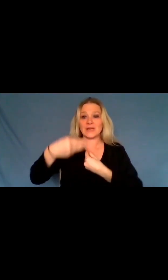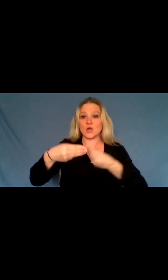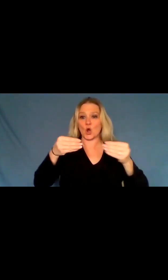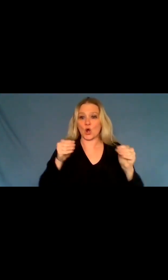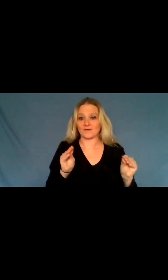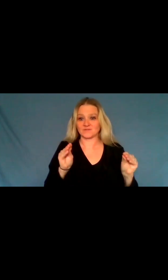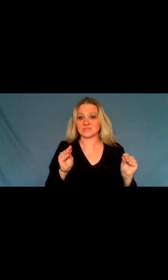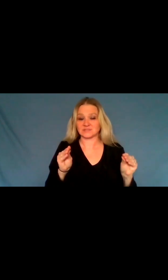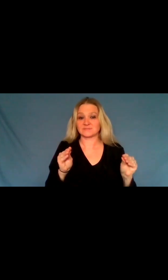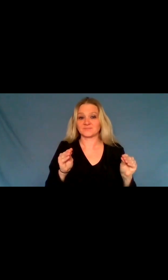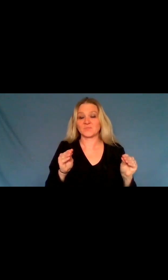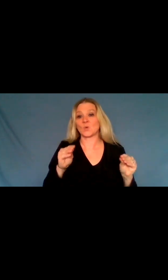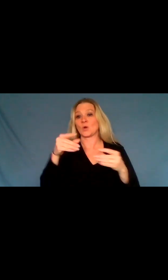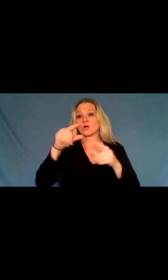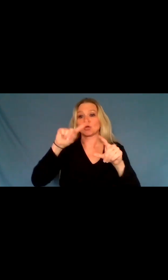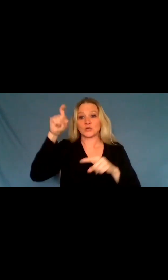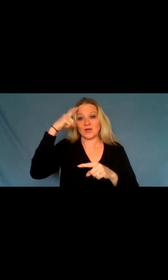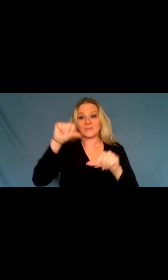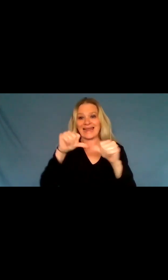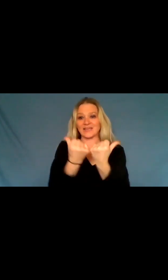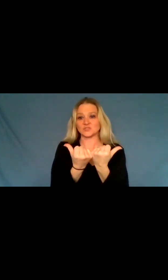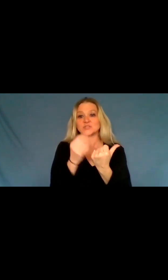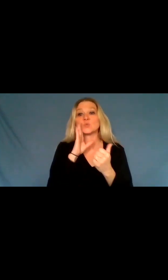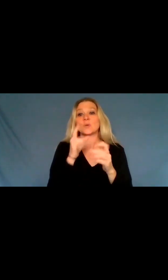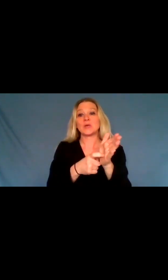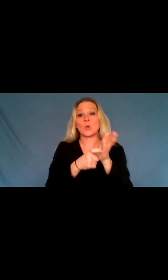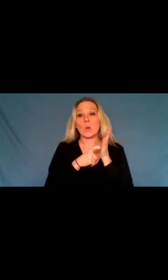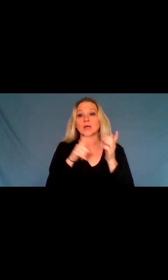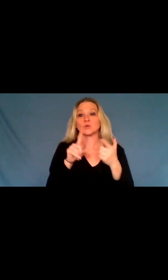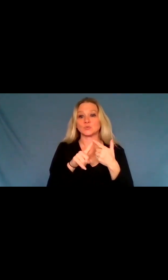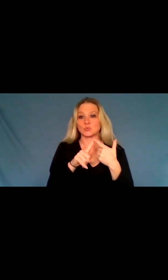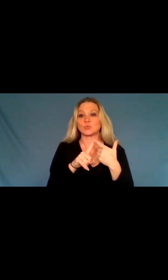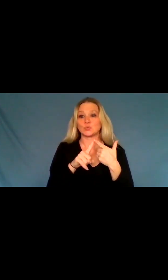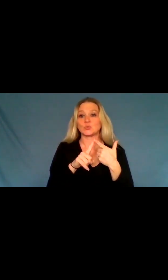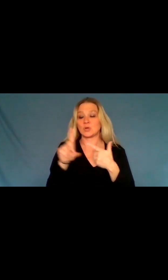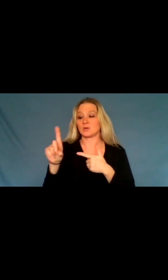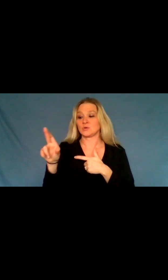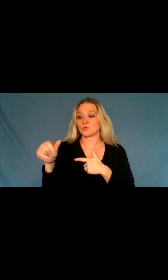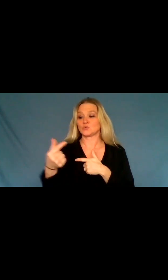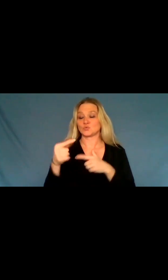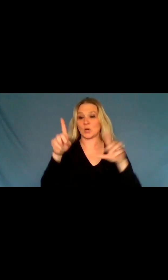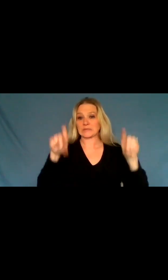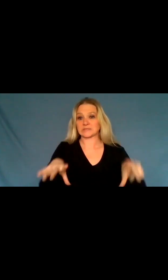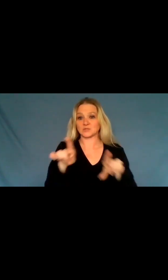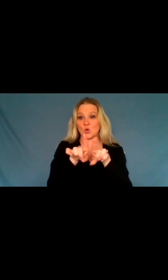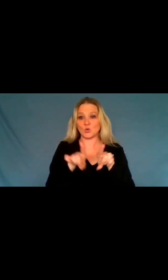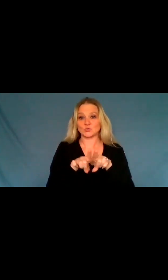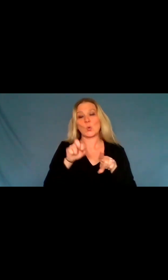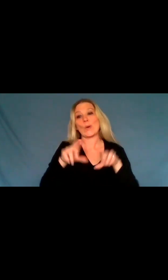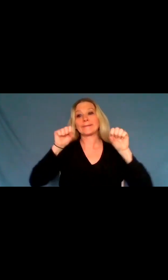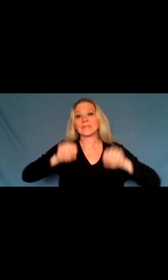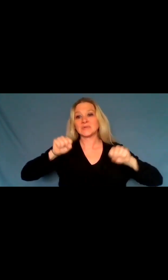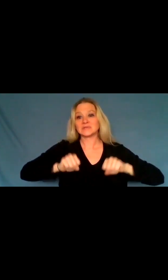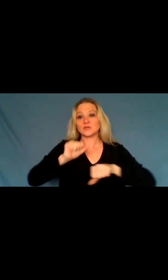offices or government agencies are required to test their employees or potential